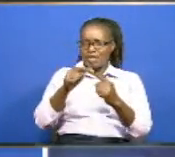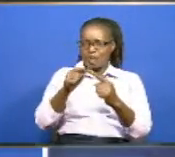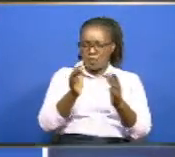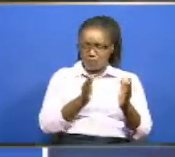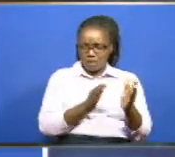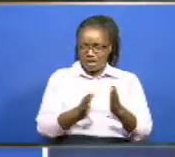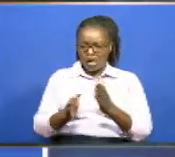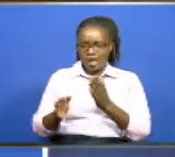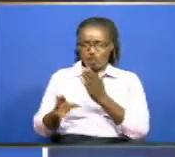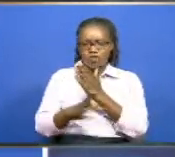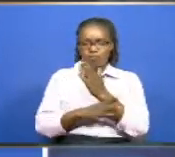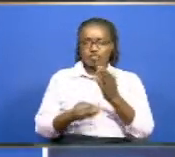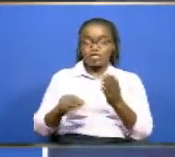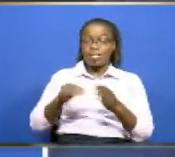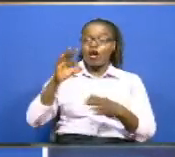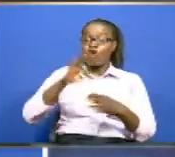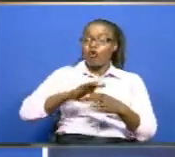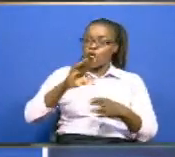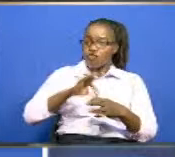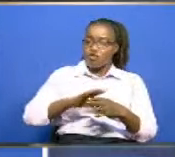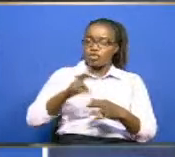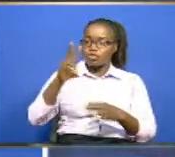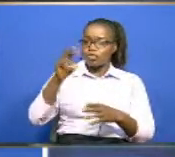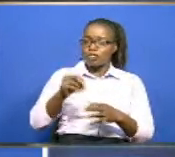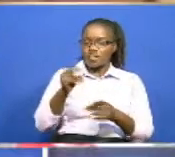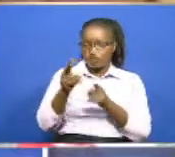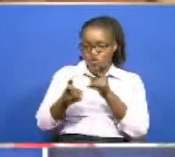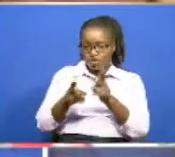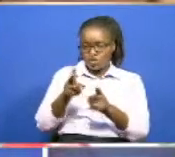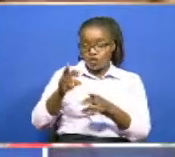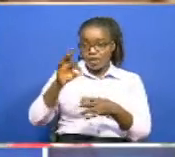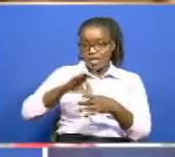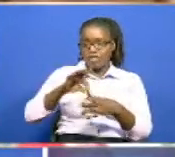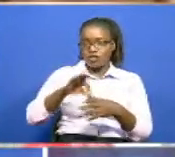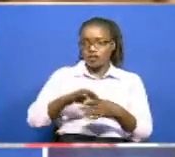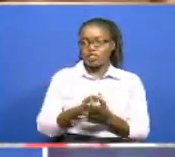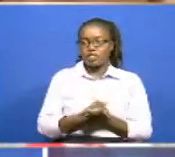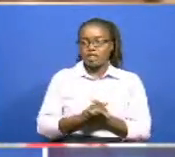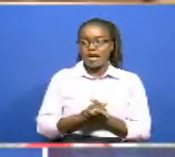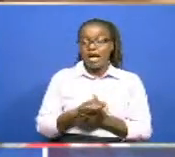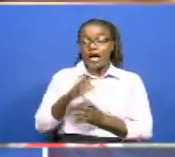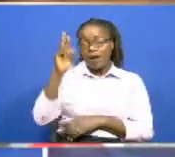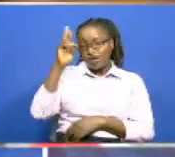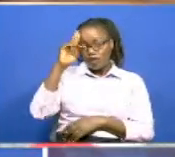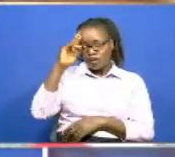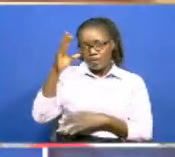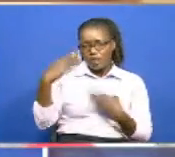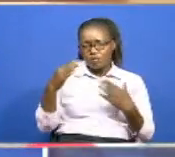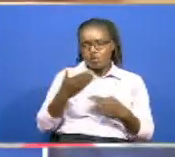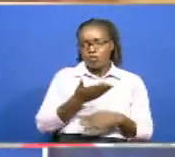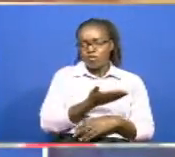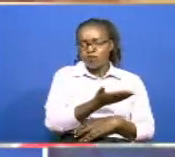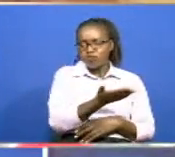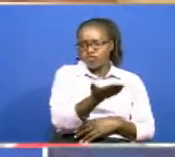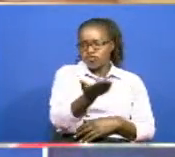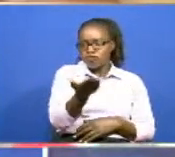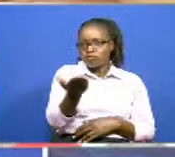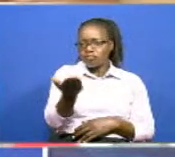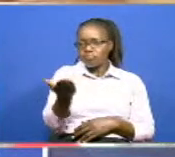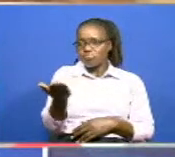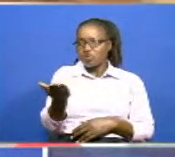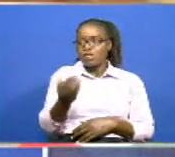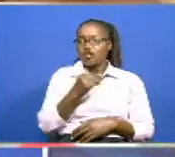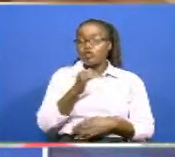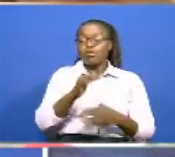kuiba kura kwenye uchaguzi mkuu wa mwaka 2022. Let me remind everyone that Huduma Number is not just a